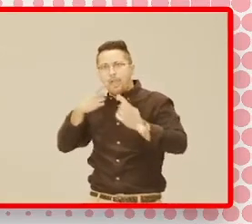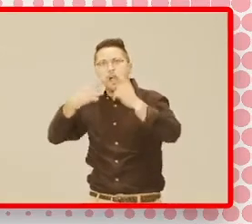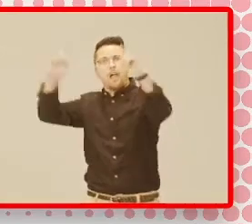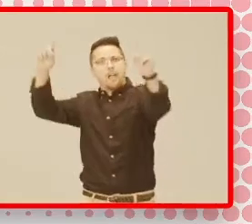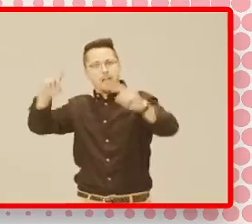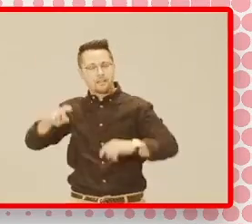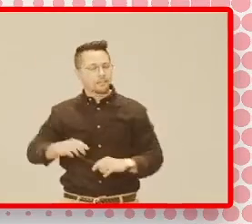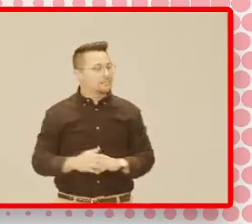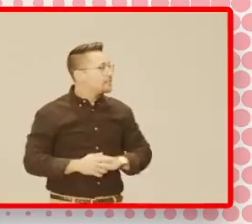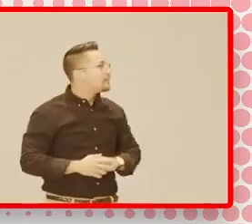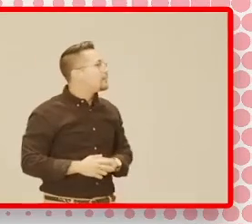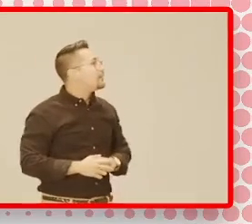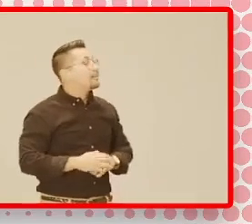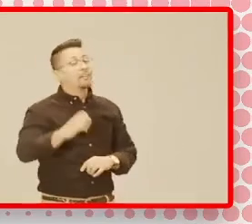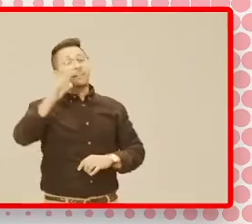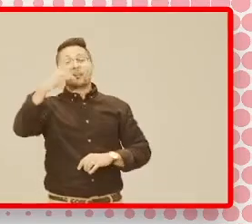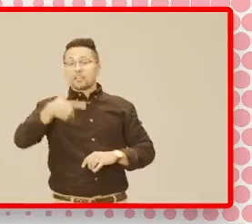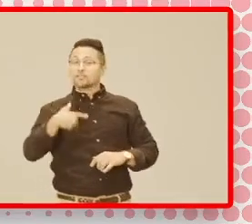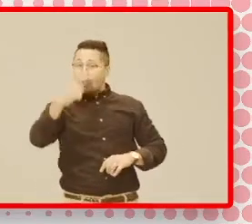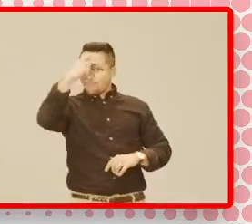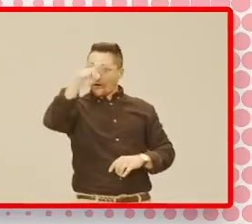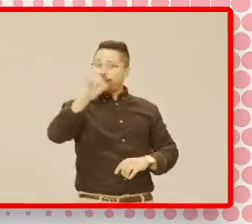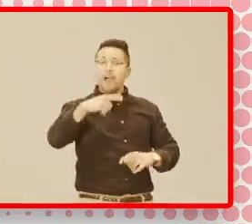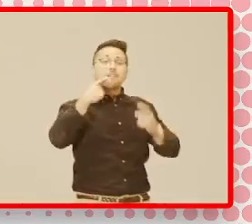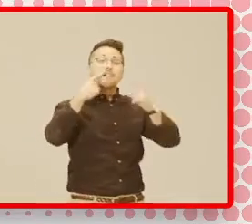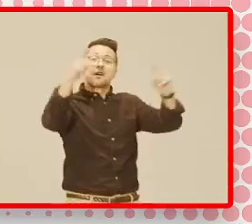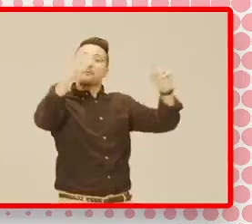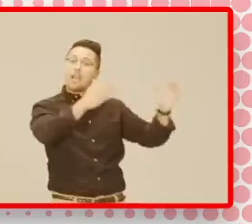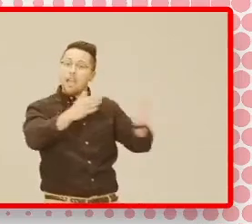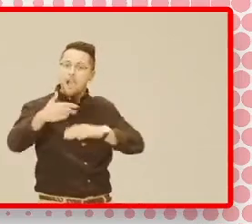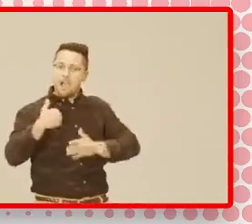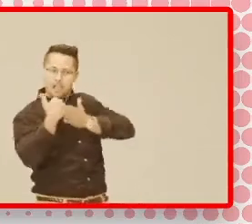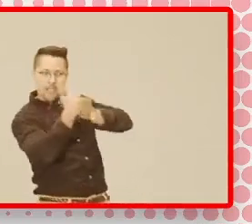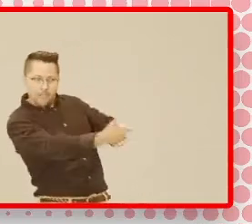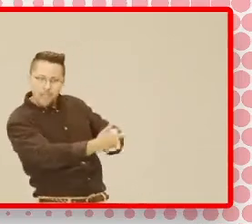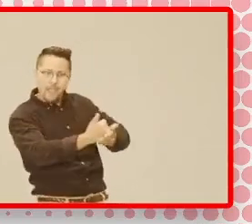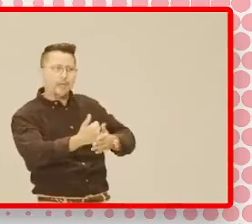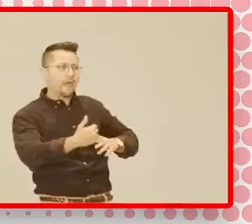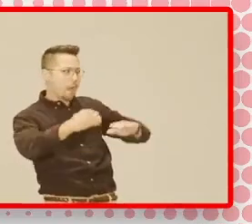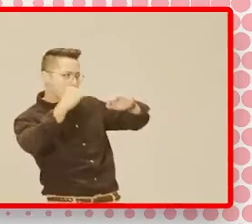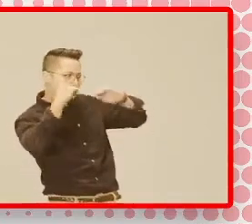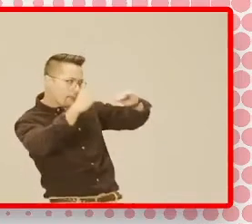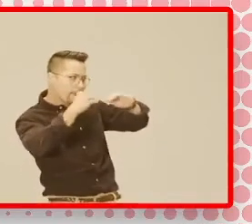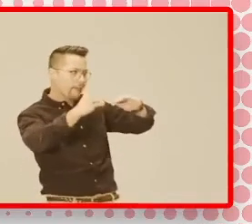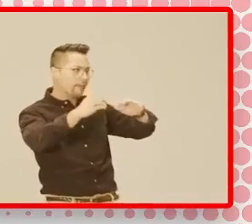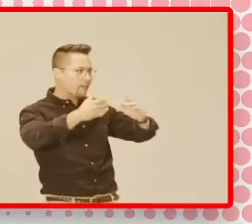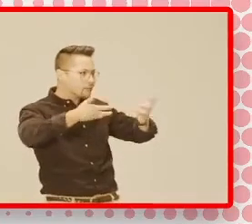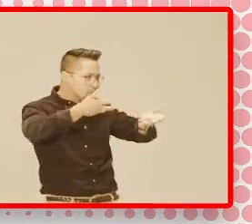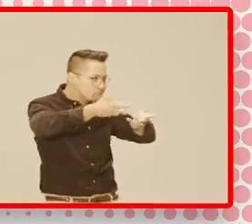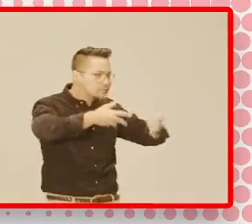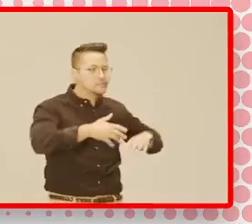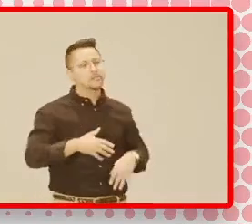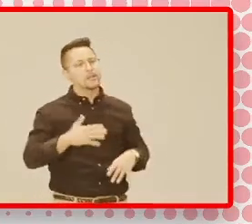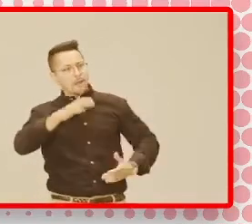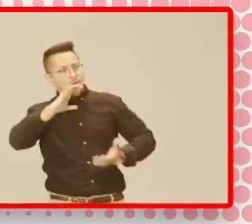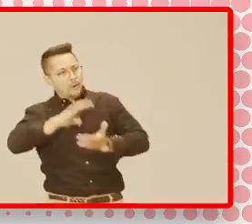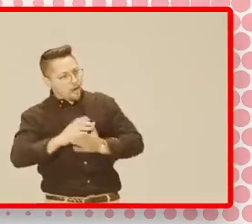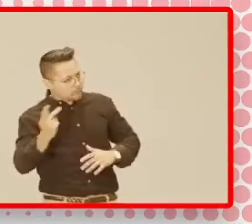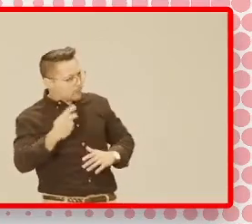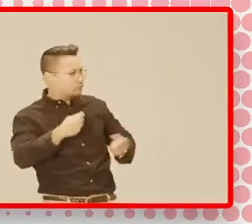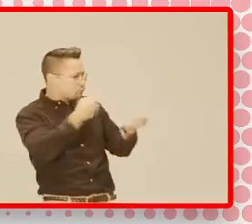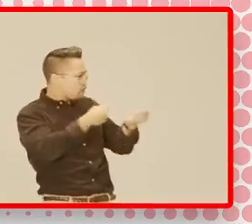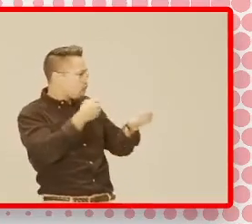So, time to write a success plan. I helped Chris build that success plan and helped coach him through it. My wife and I supported him every step of the